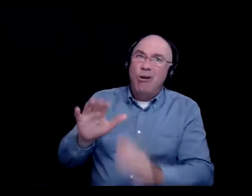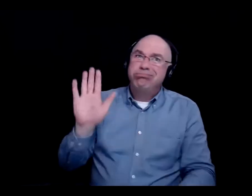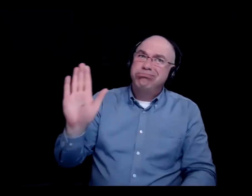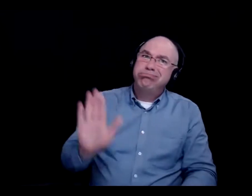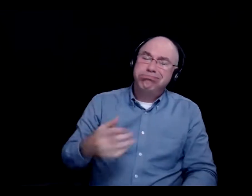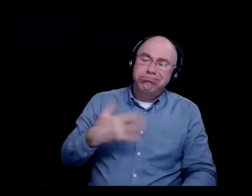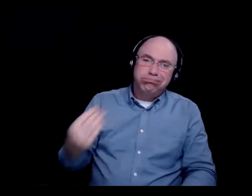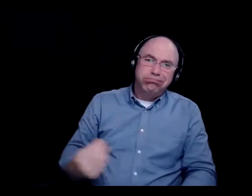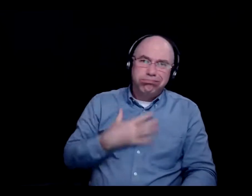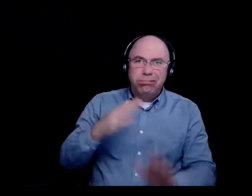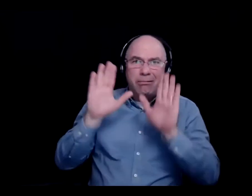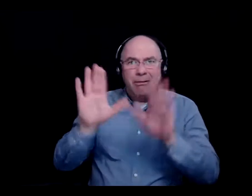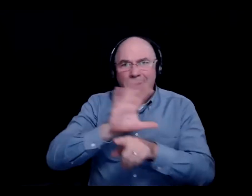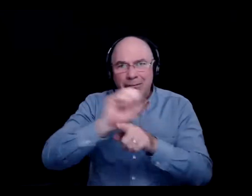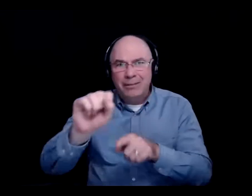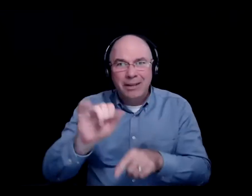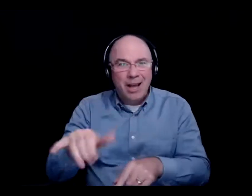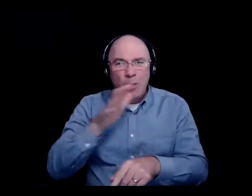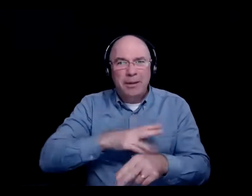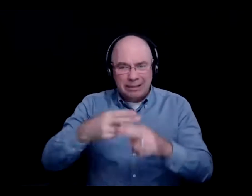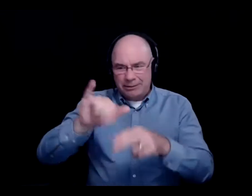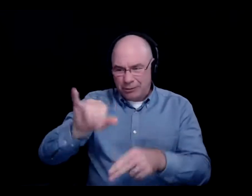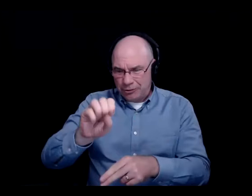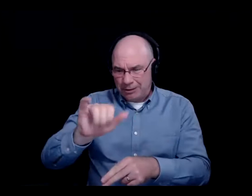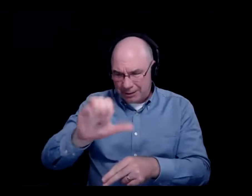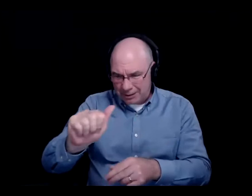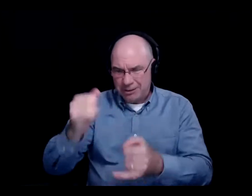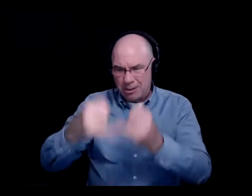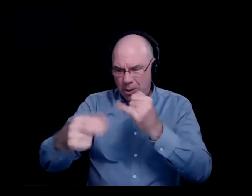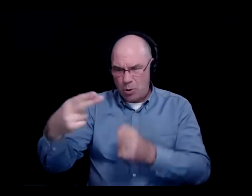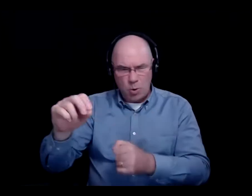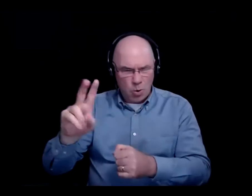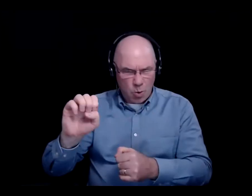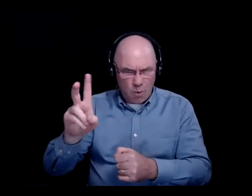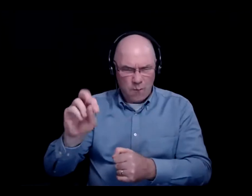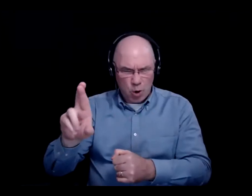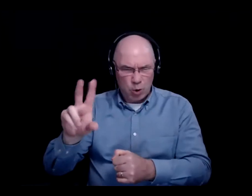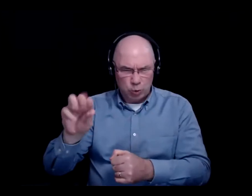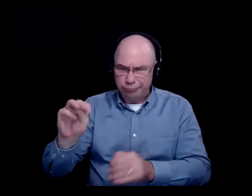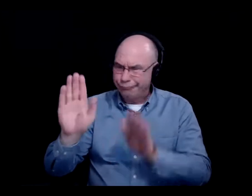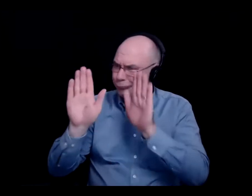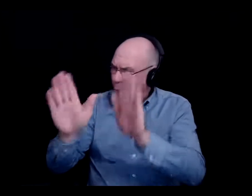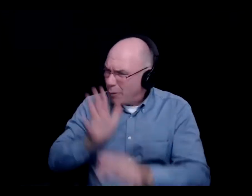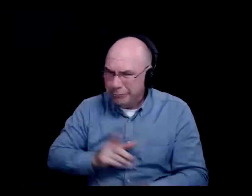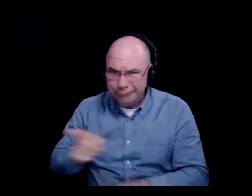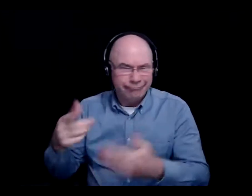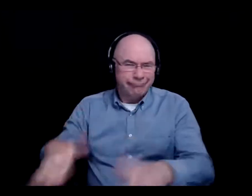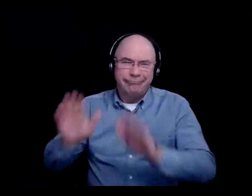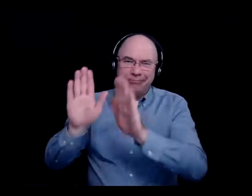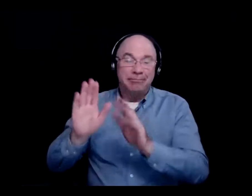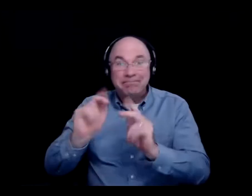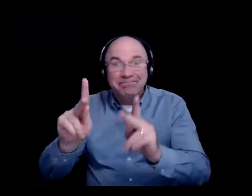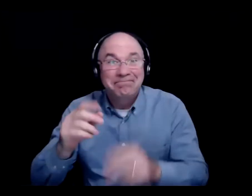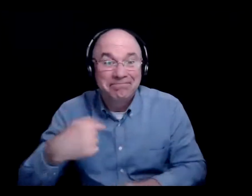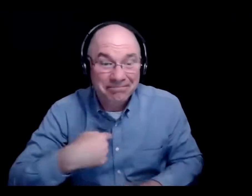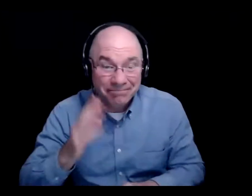is awesome. I love Jessica Hoogendorn. She is, yeah, amazing. Okay, let me pull